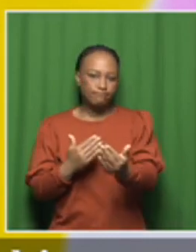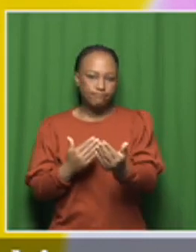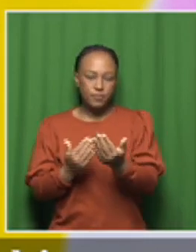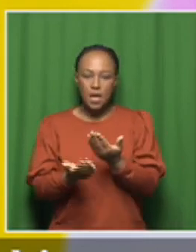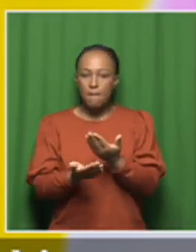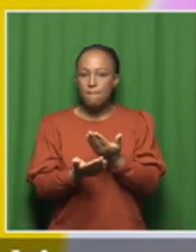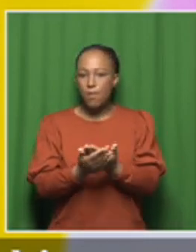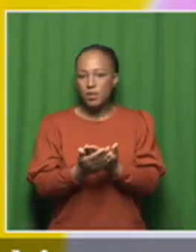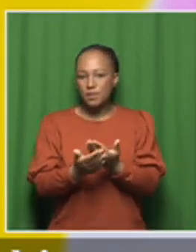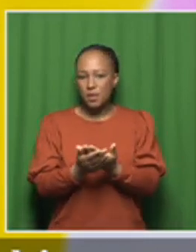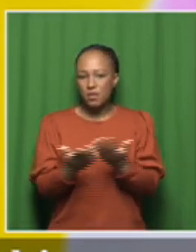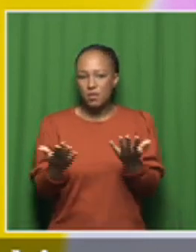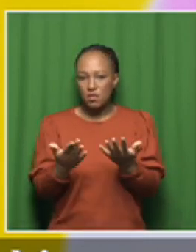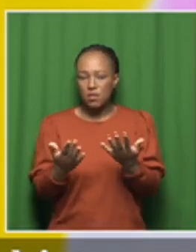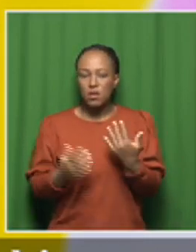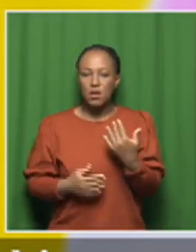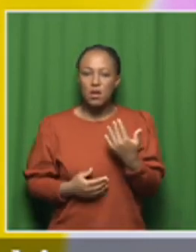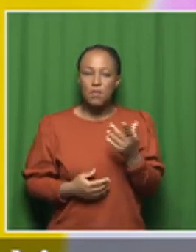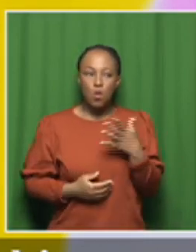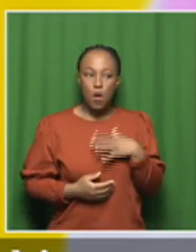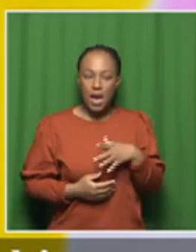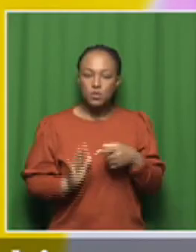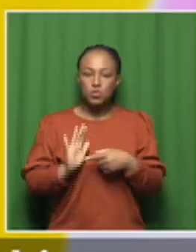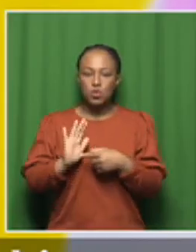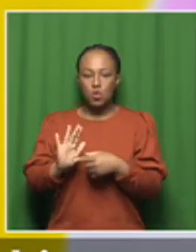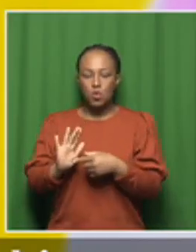want to bring homage to the likes of Miri Makeba,